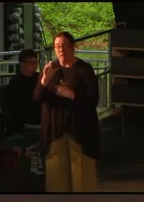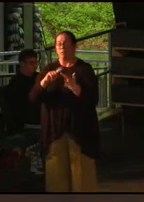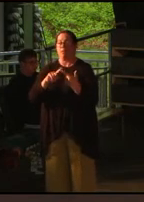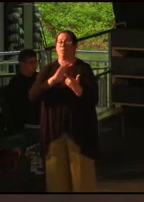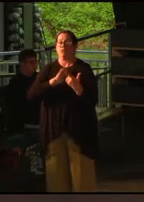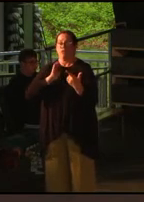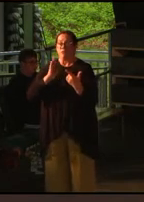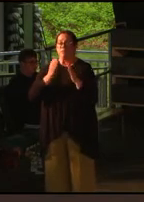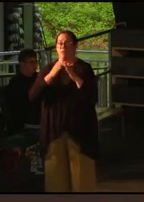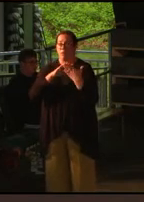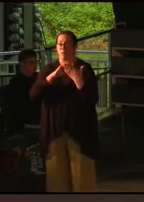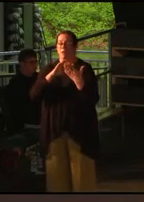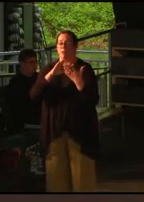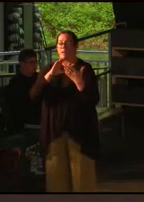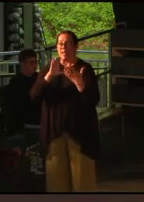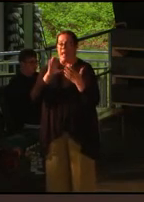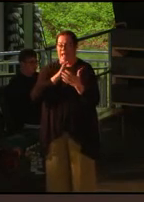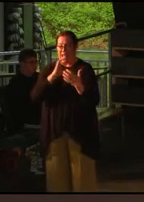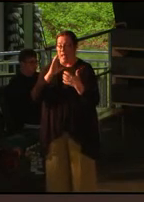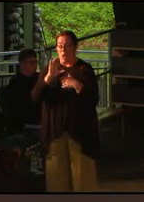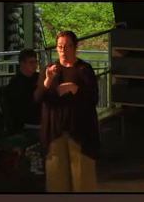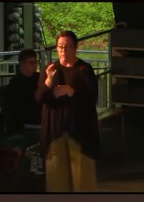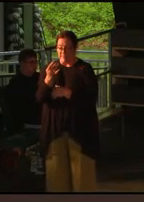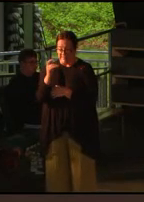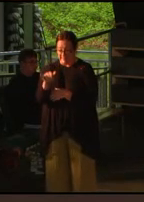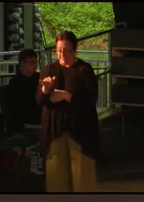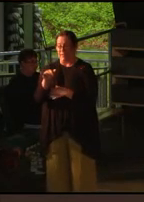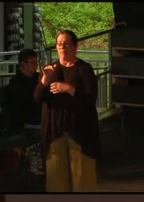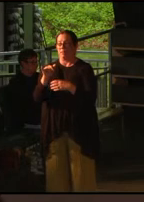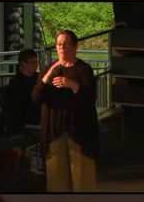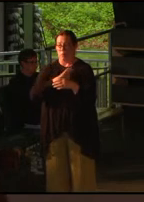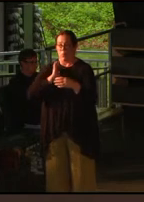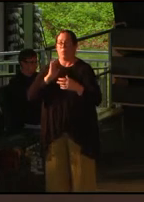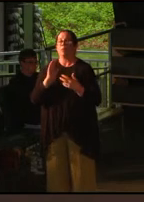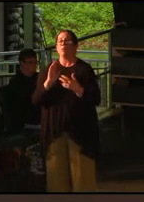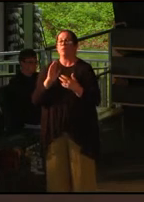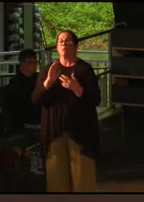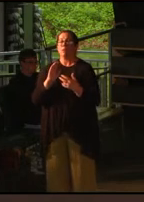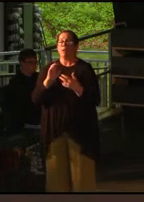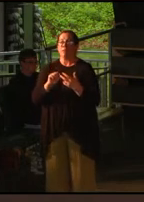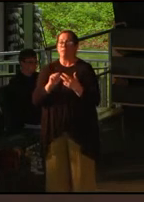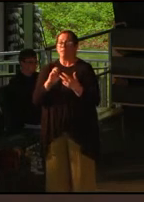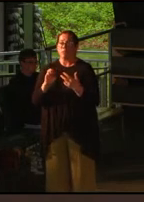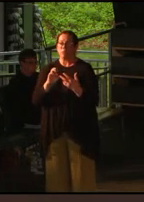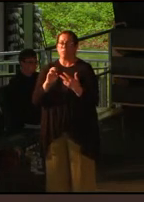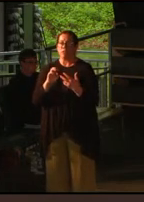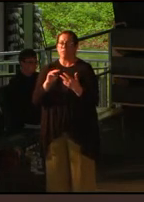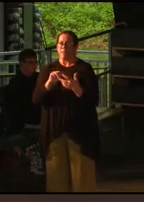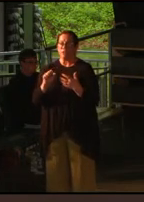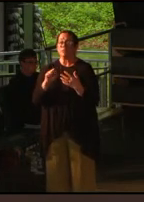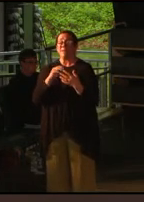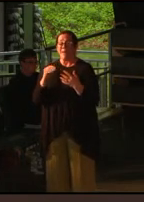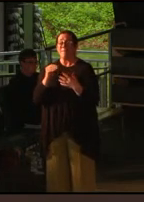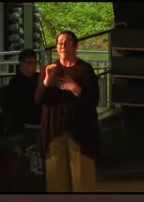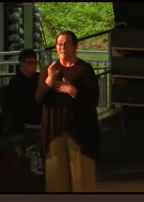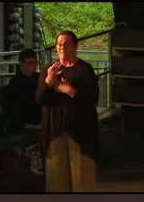Investment Board, the Community Foundation of Southeastern Massachusetts, and Mechanics Cooperative Bank.